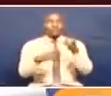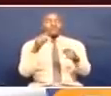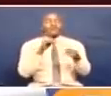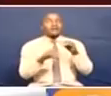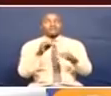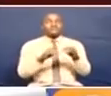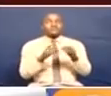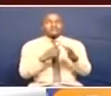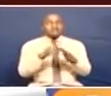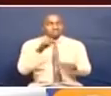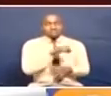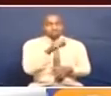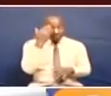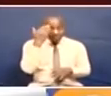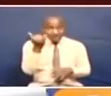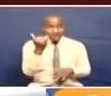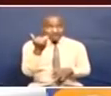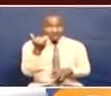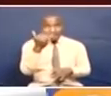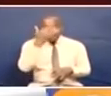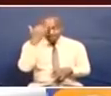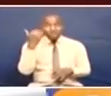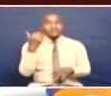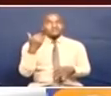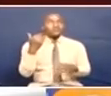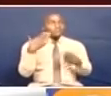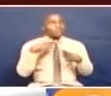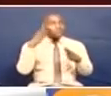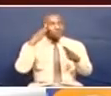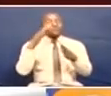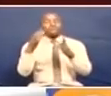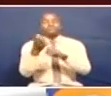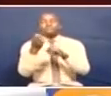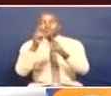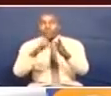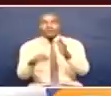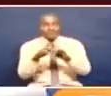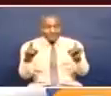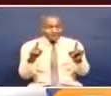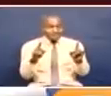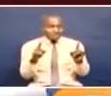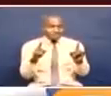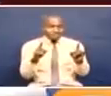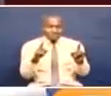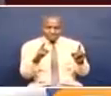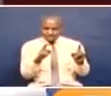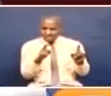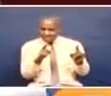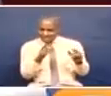it to be invalidated, not because people don't know who got what, but because along the way,